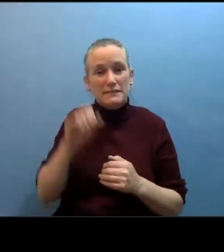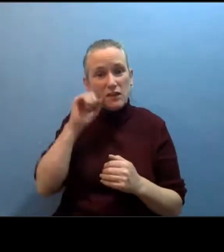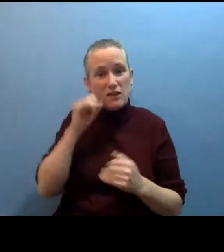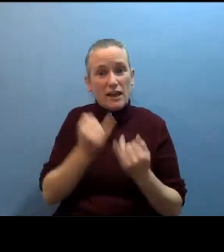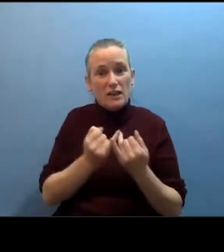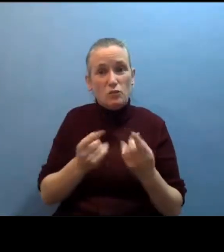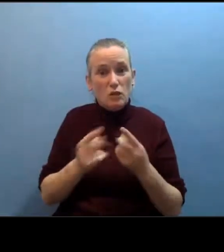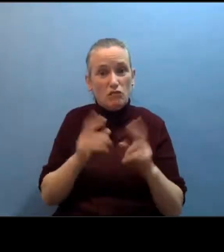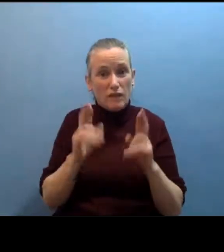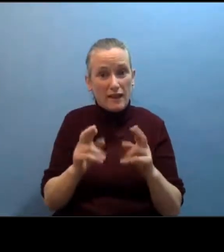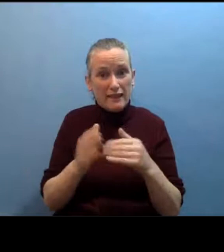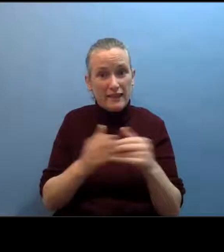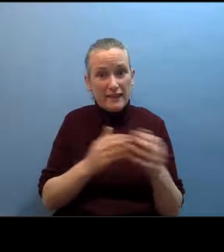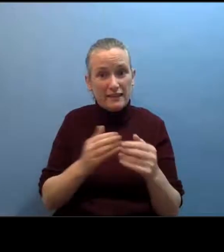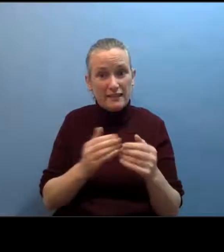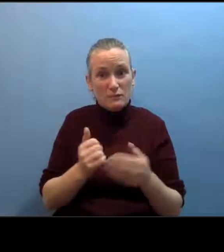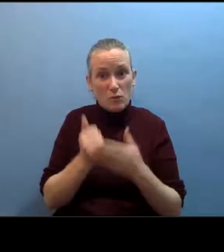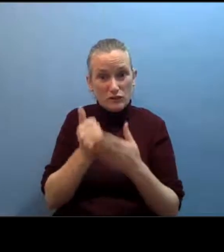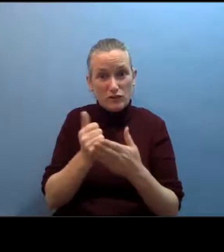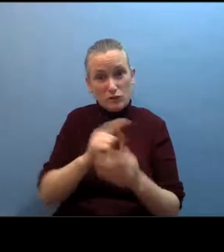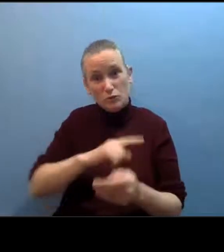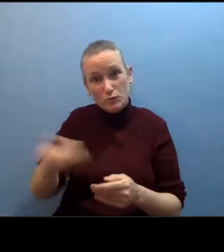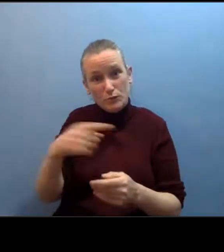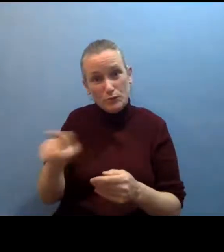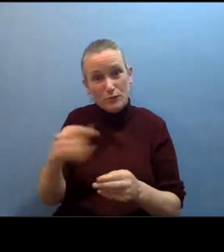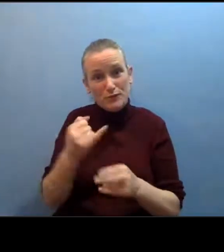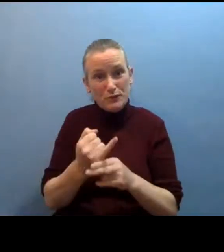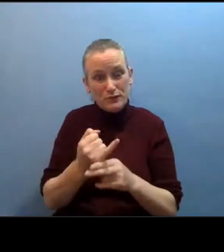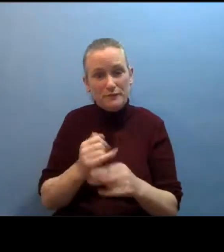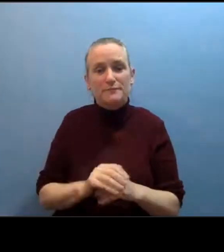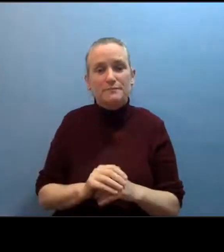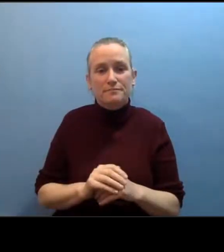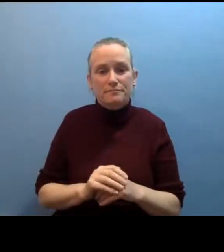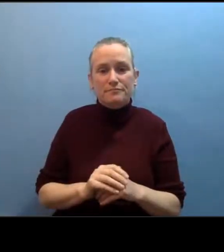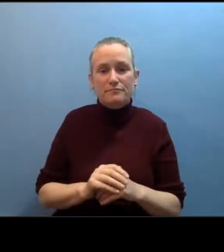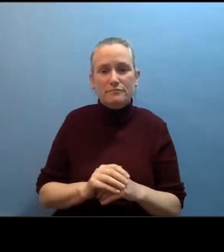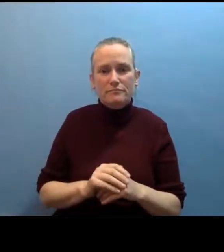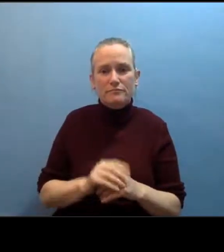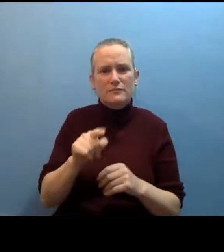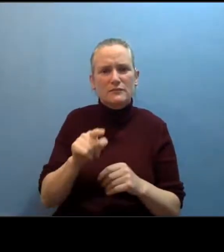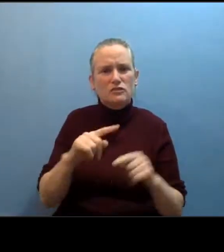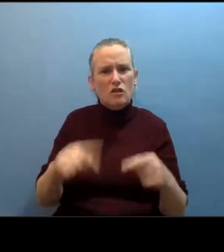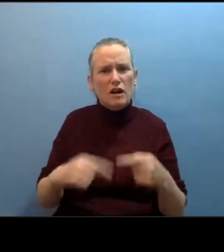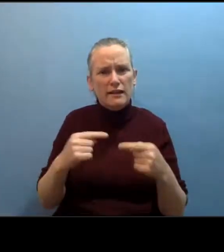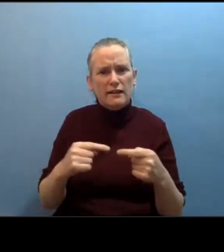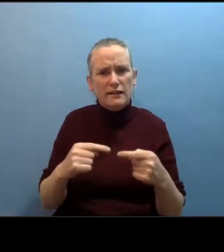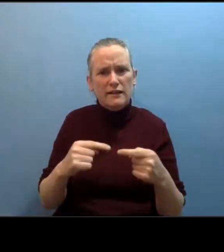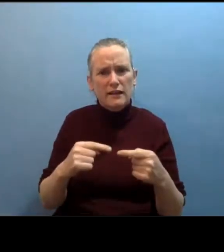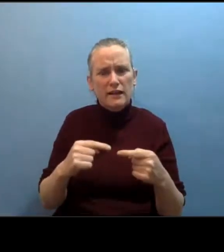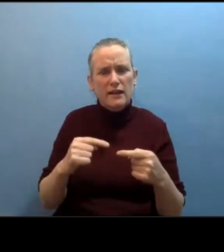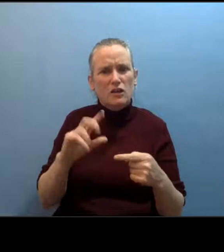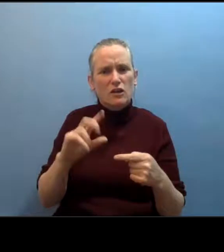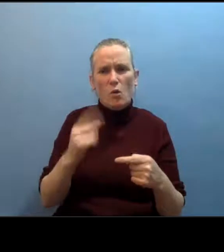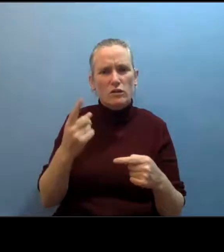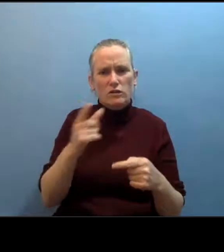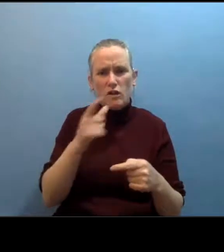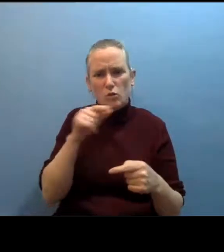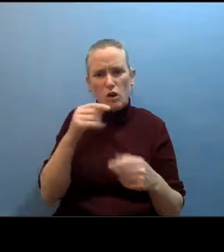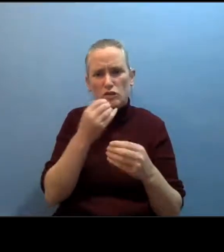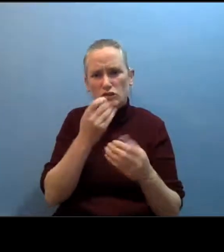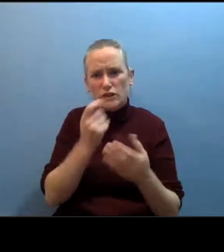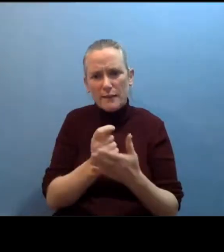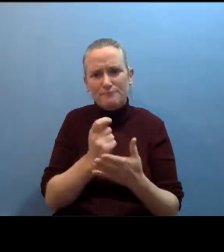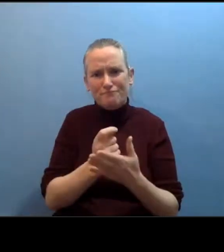thing and supporting her to go. The fact that she's struggling and nobody's talking to her at lunchtime is something that we